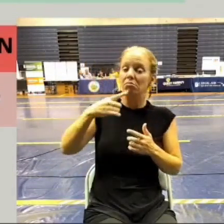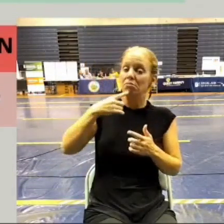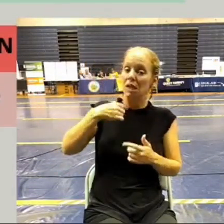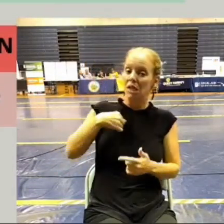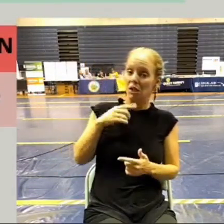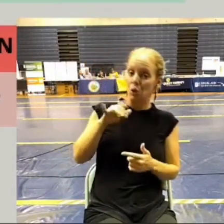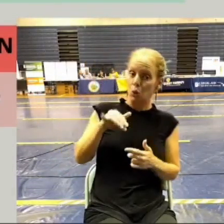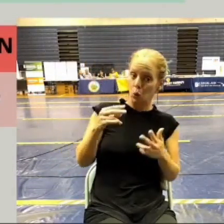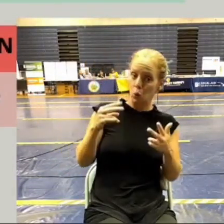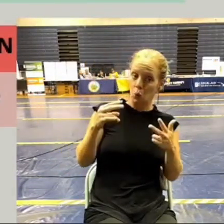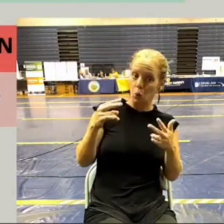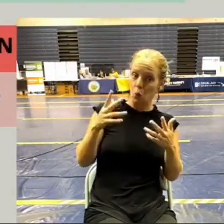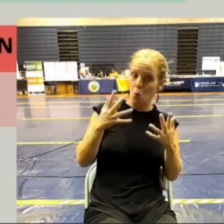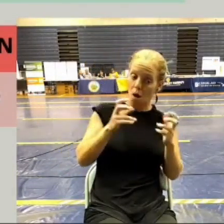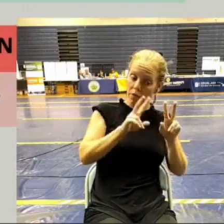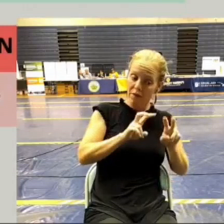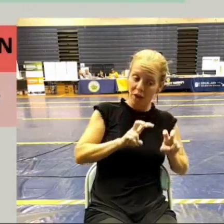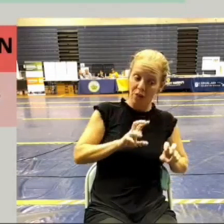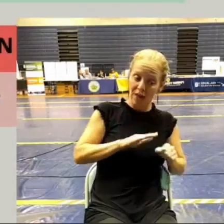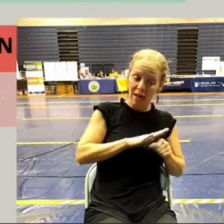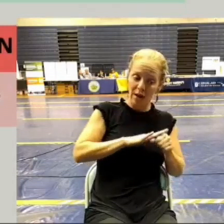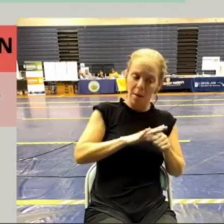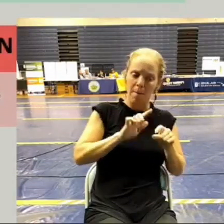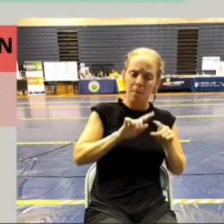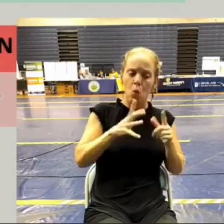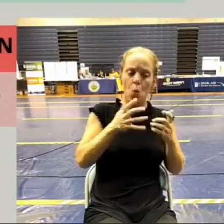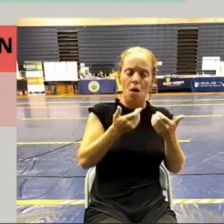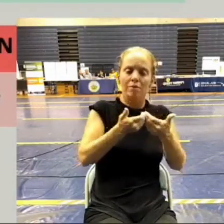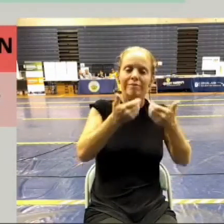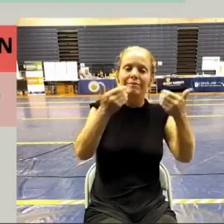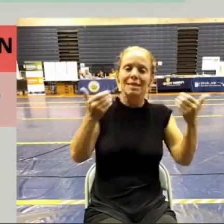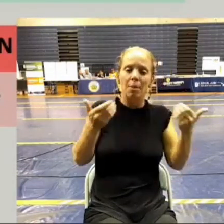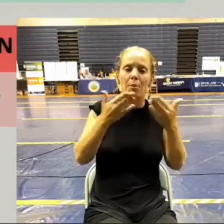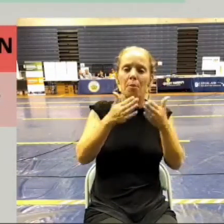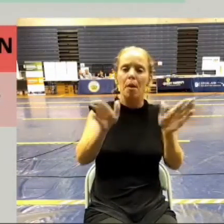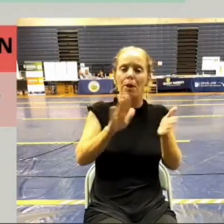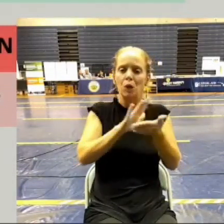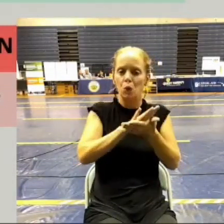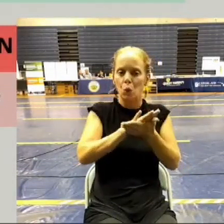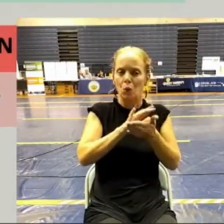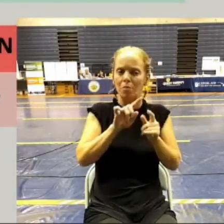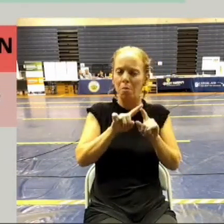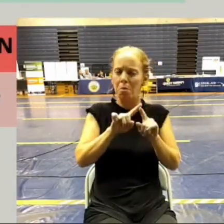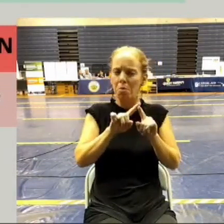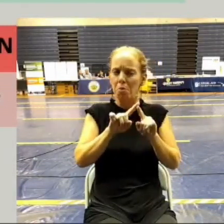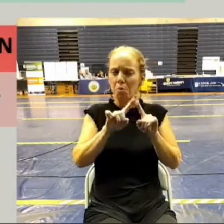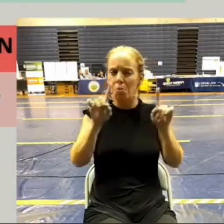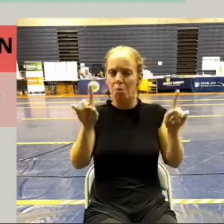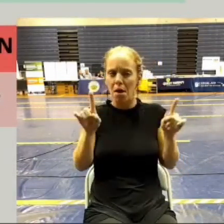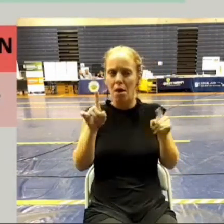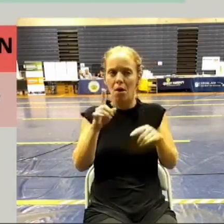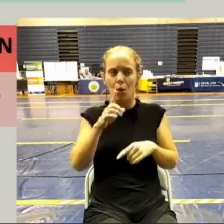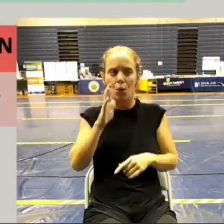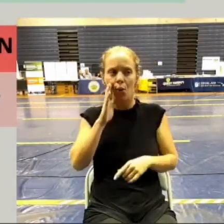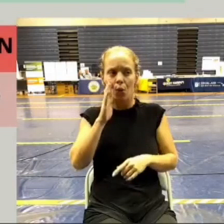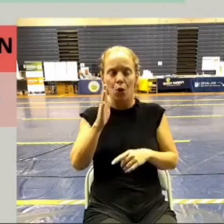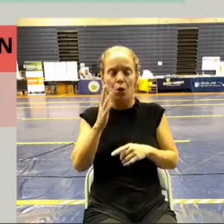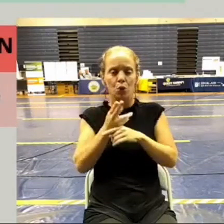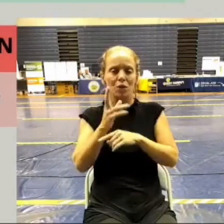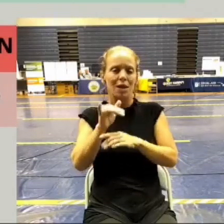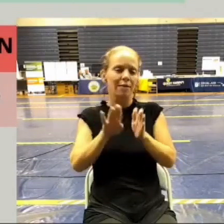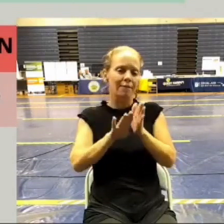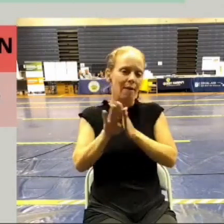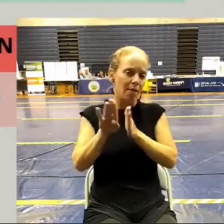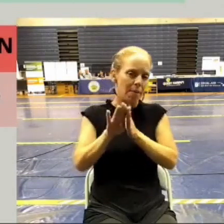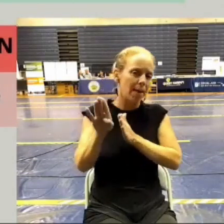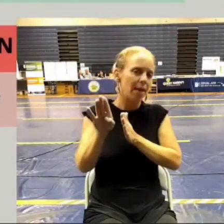guys are looking at the site here because you want to keep it away from residential, the public schools, but we're going to use this land for